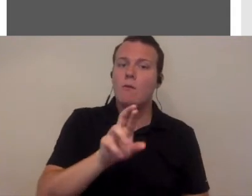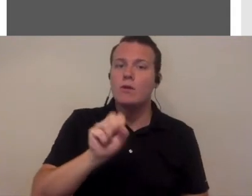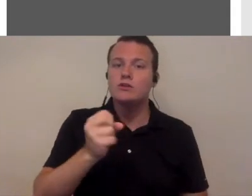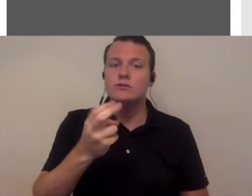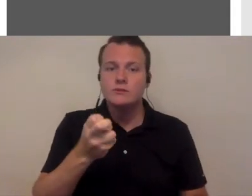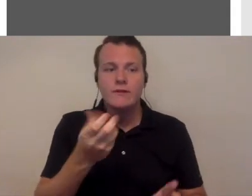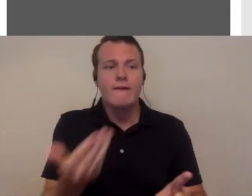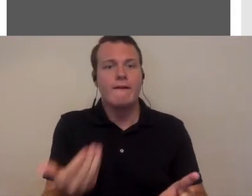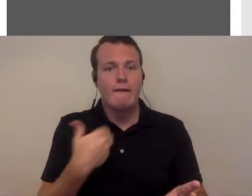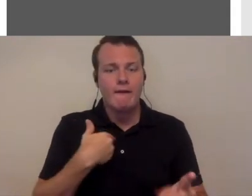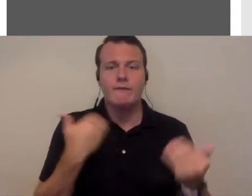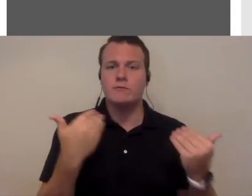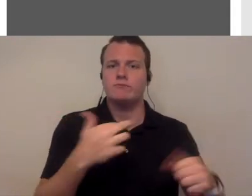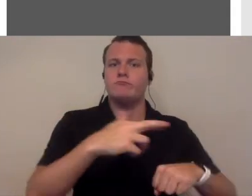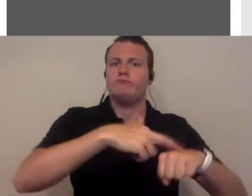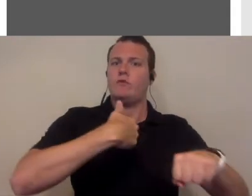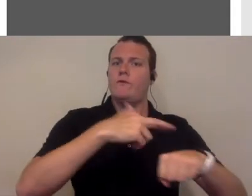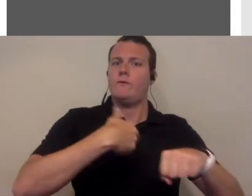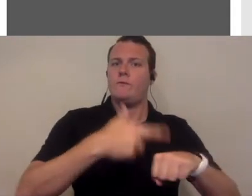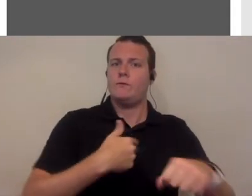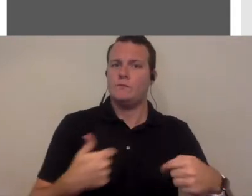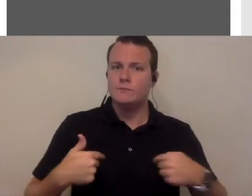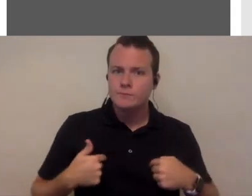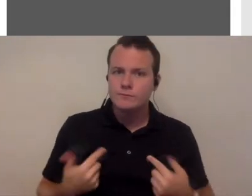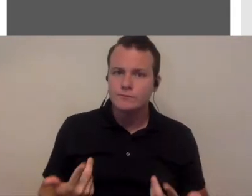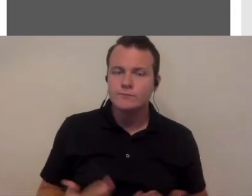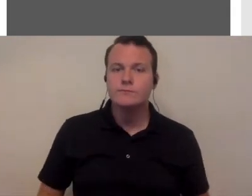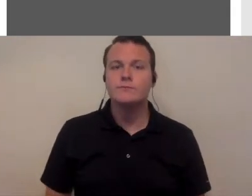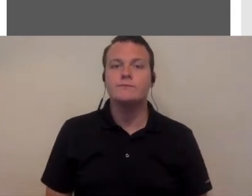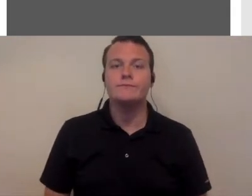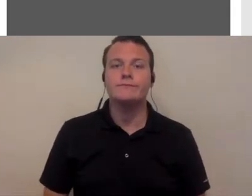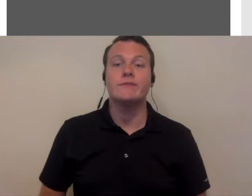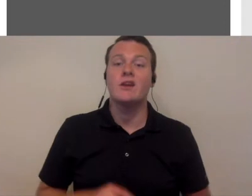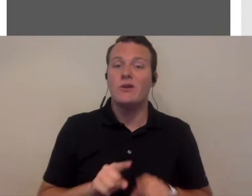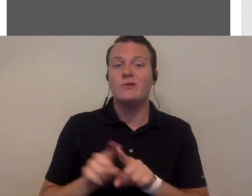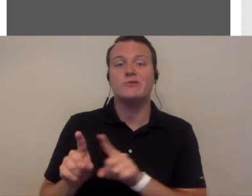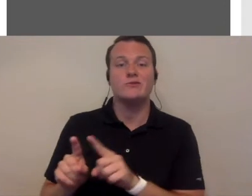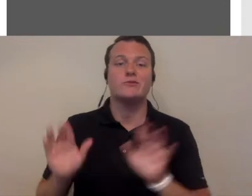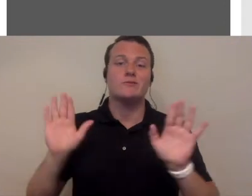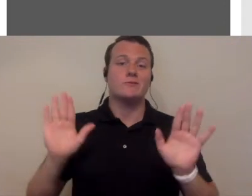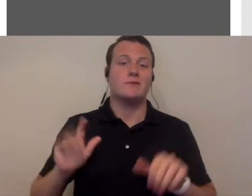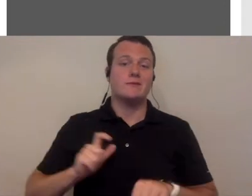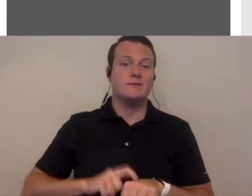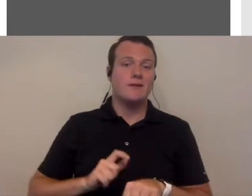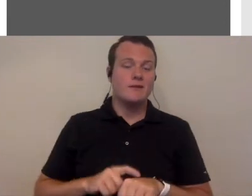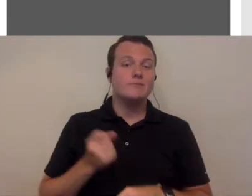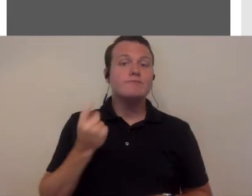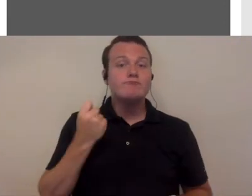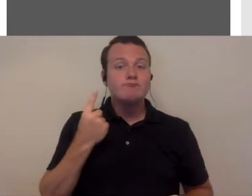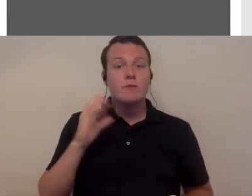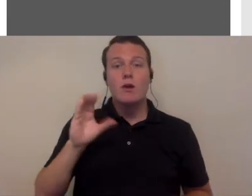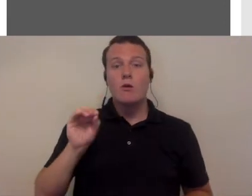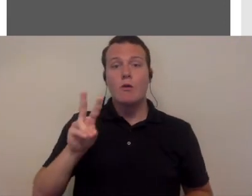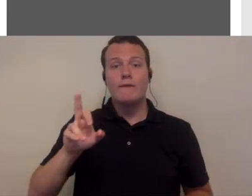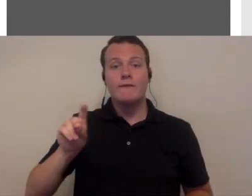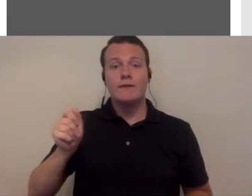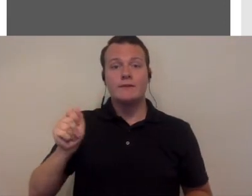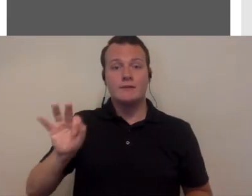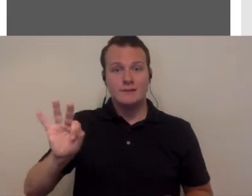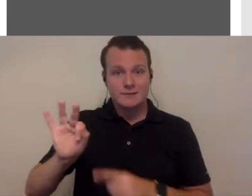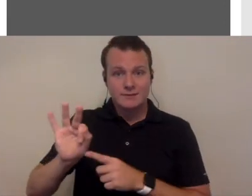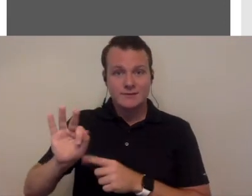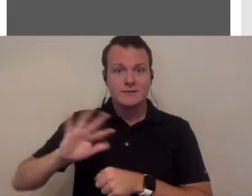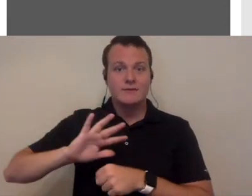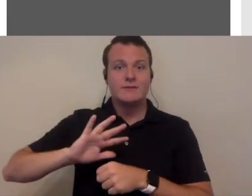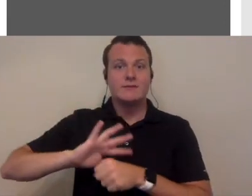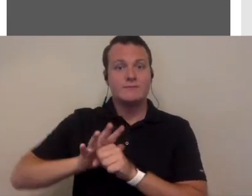to refer to you. Also, this is a great time with the COVID virus.